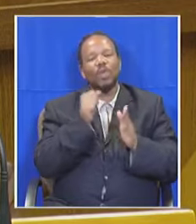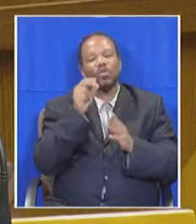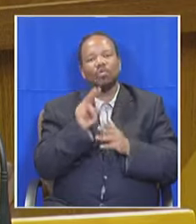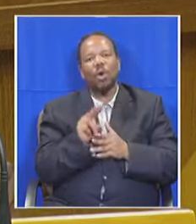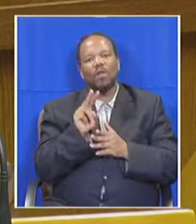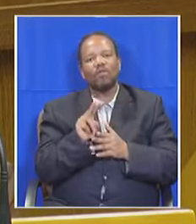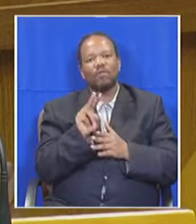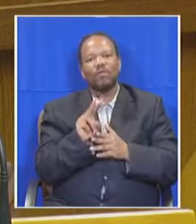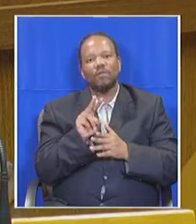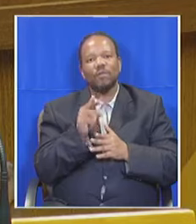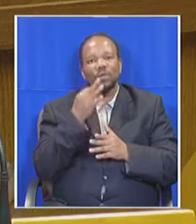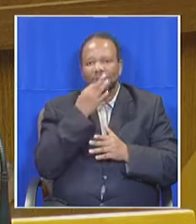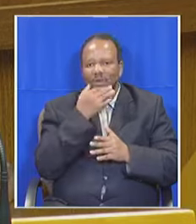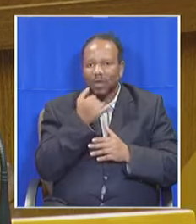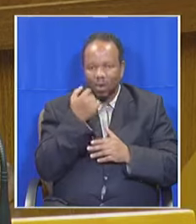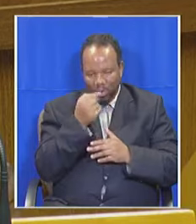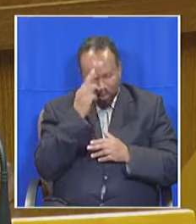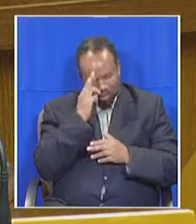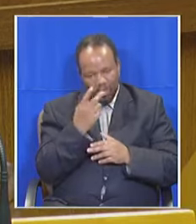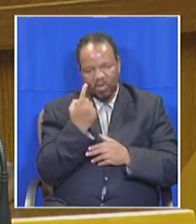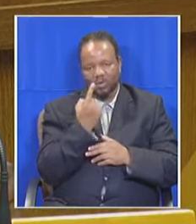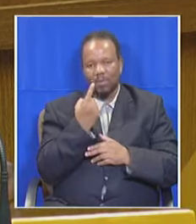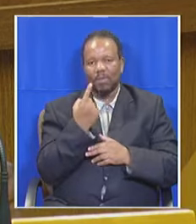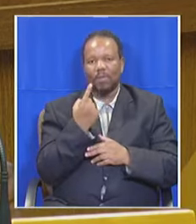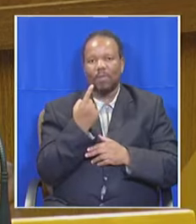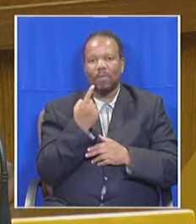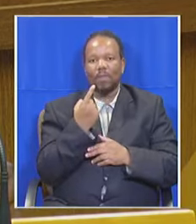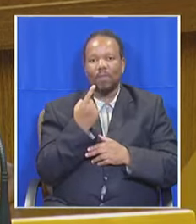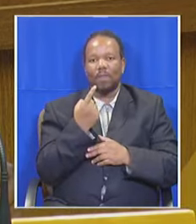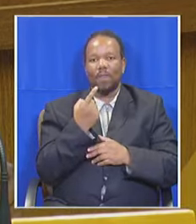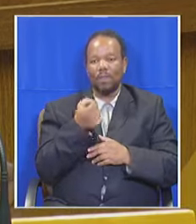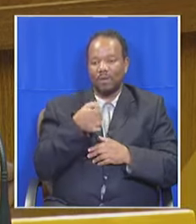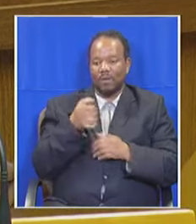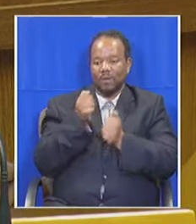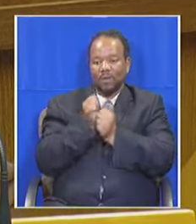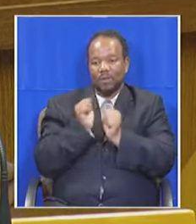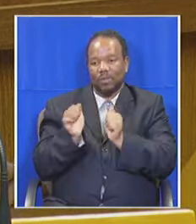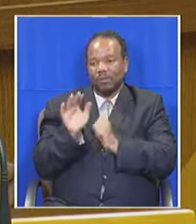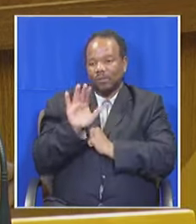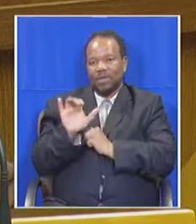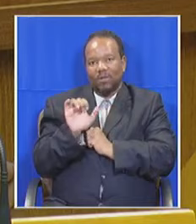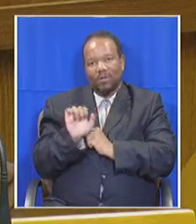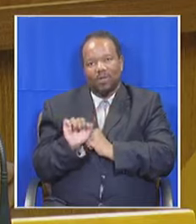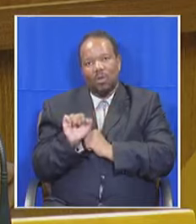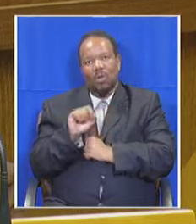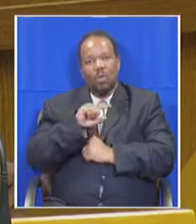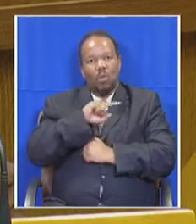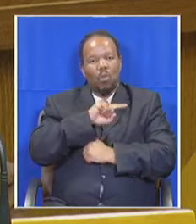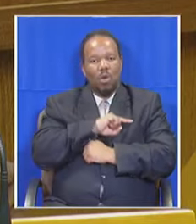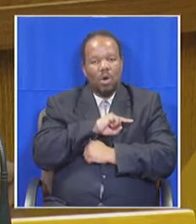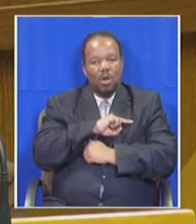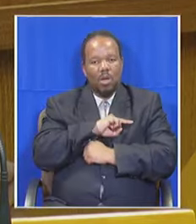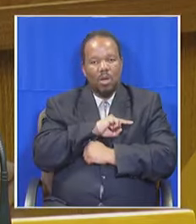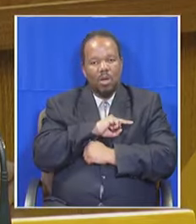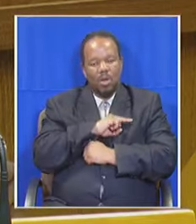about recognition only. In our democratic South Africa, there is no reason why traditional leadership